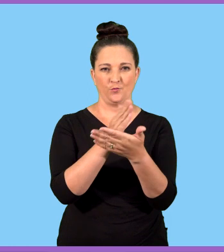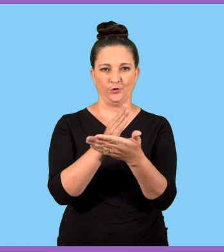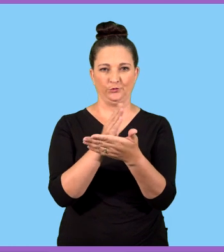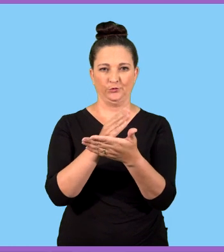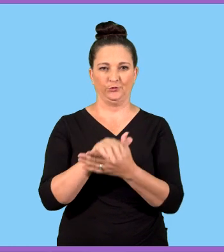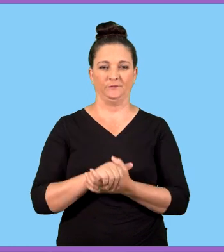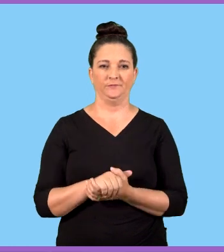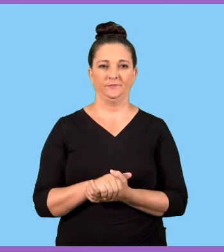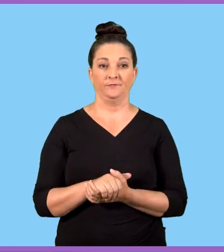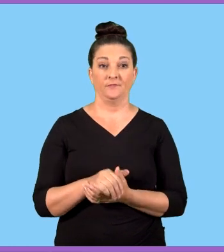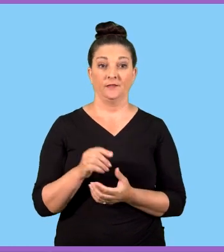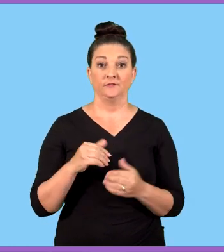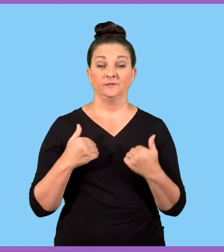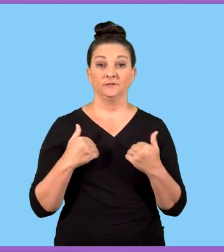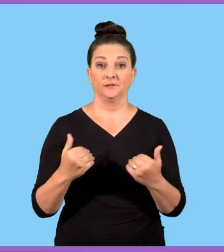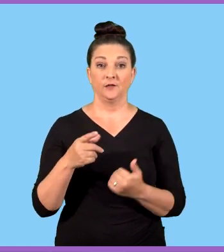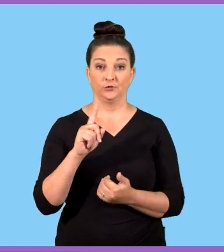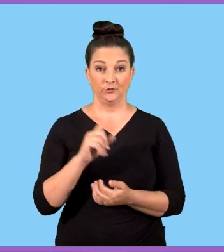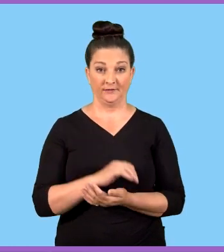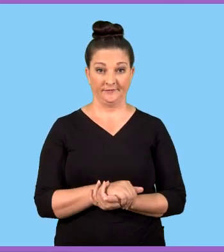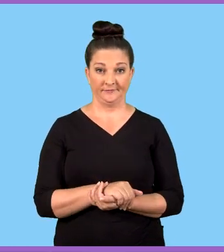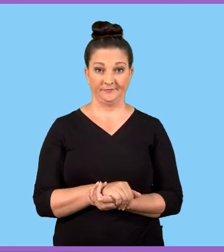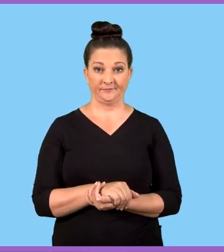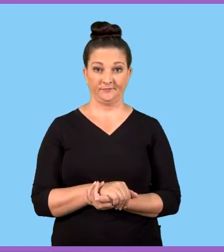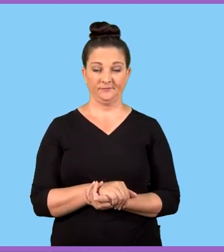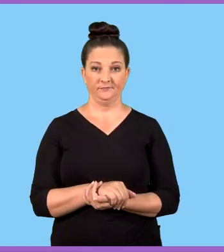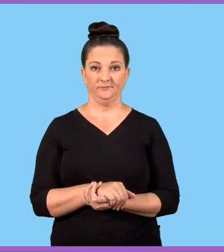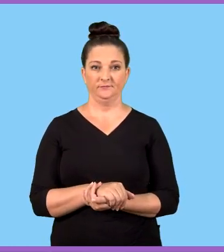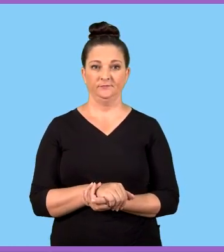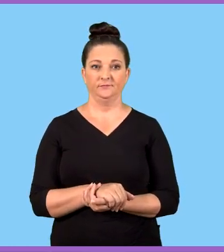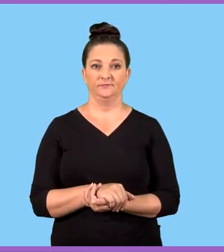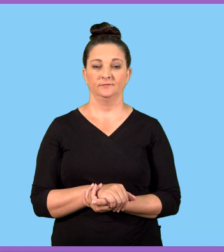numbers. So the median